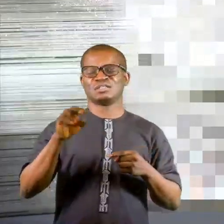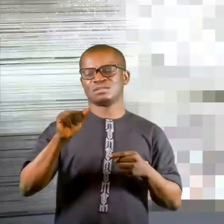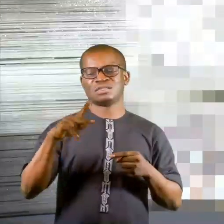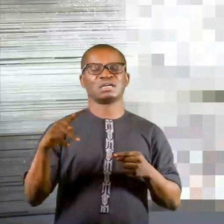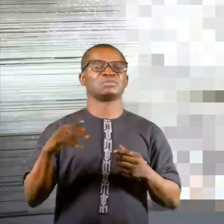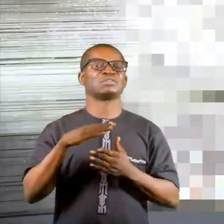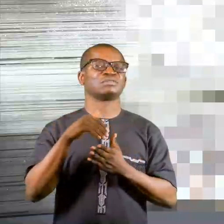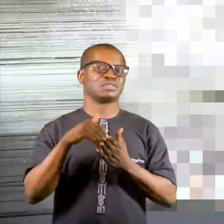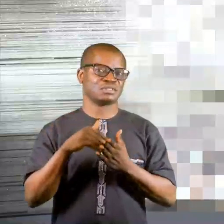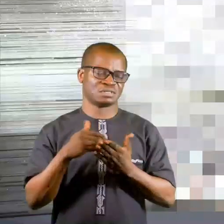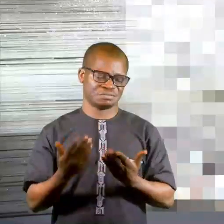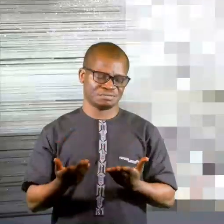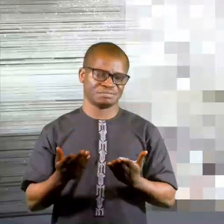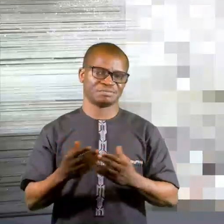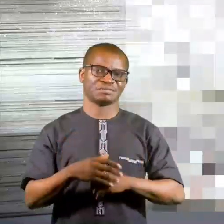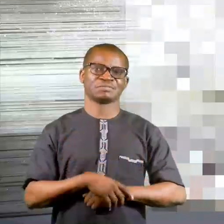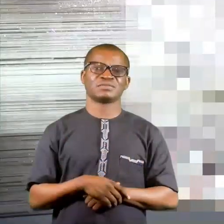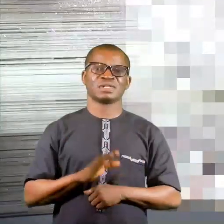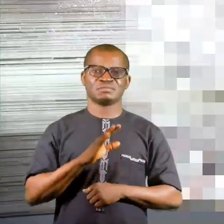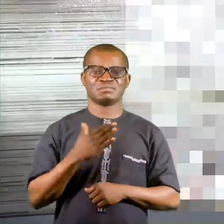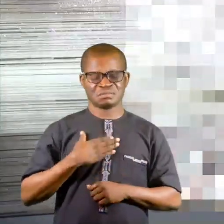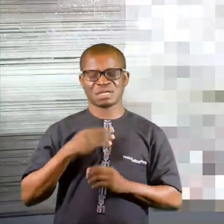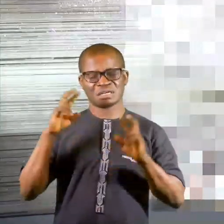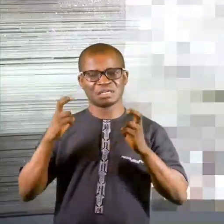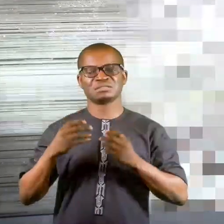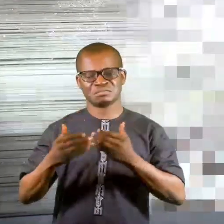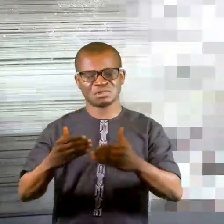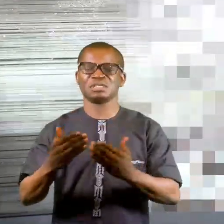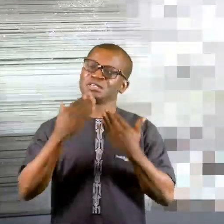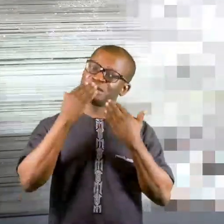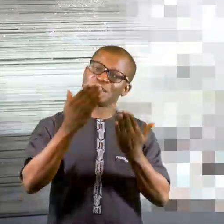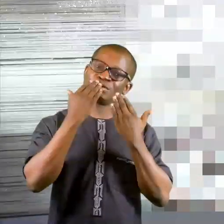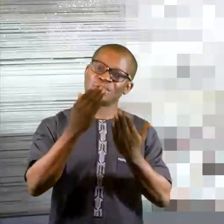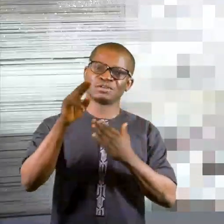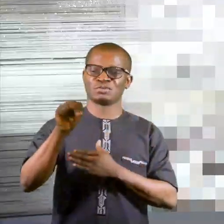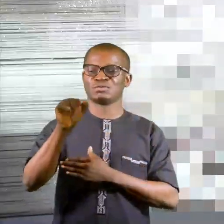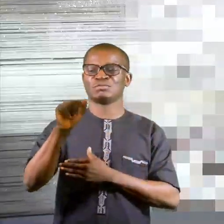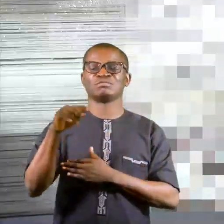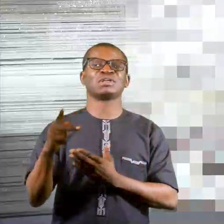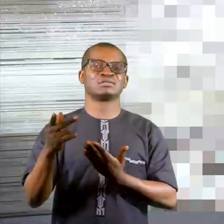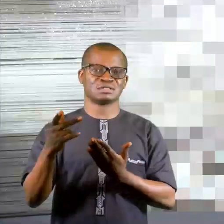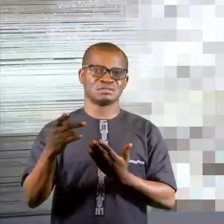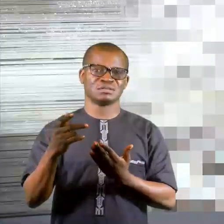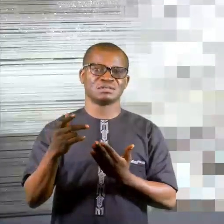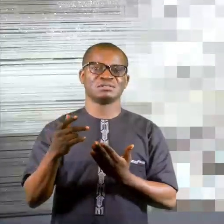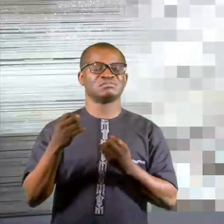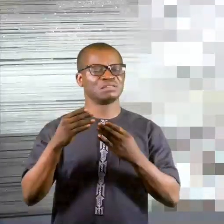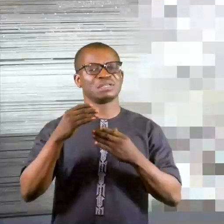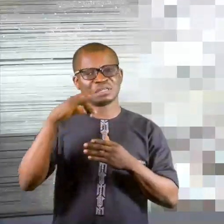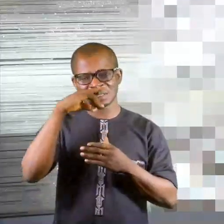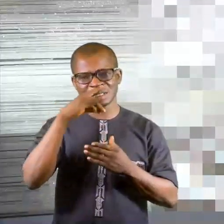shelter, but they're still doing my case. I want to say thank you to NAPTIP. They help a lot